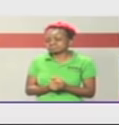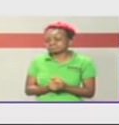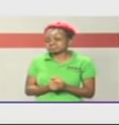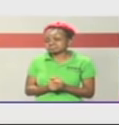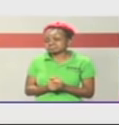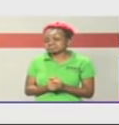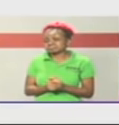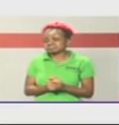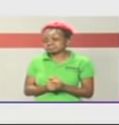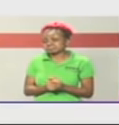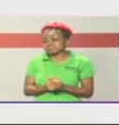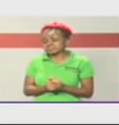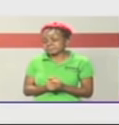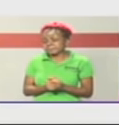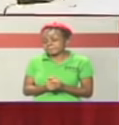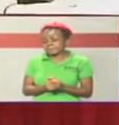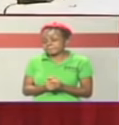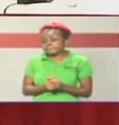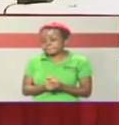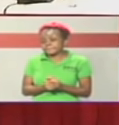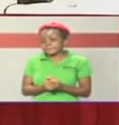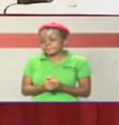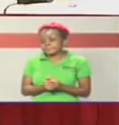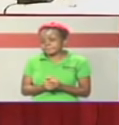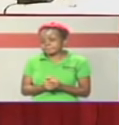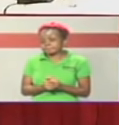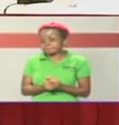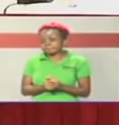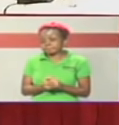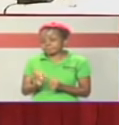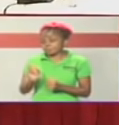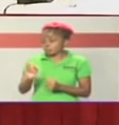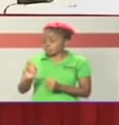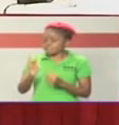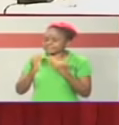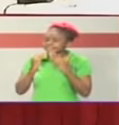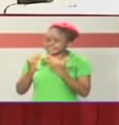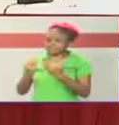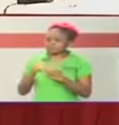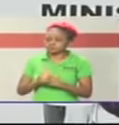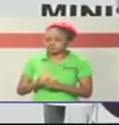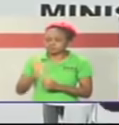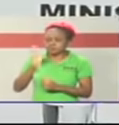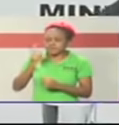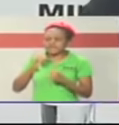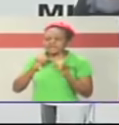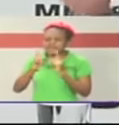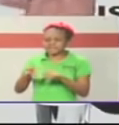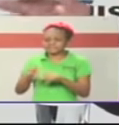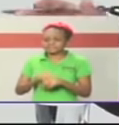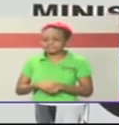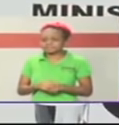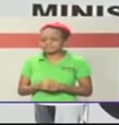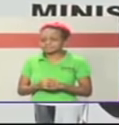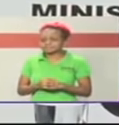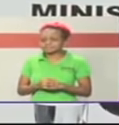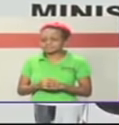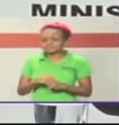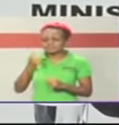ADRs? Thank you. Okay, thank you. So I will deal with that question on a policy